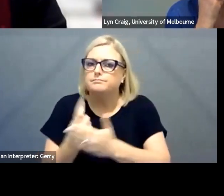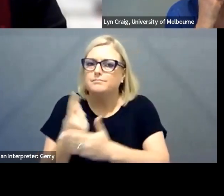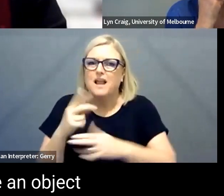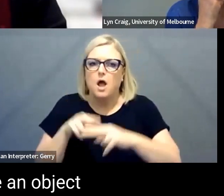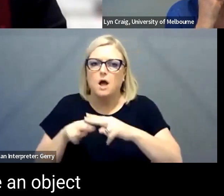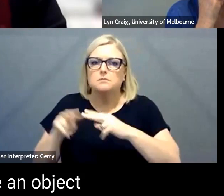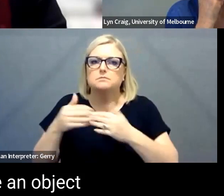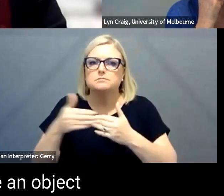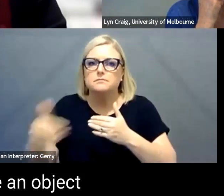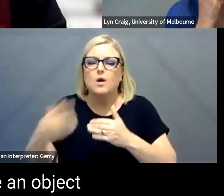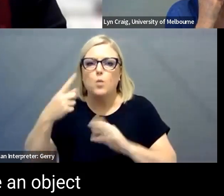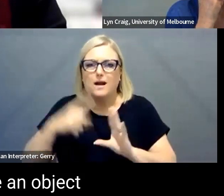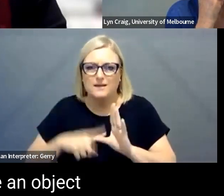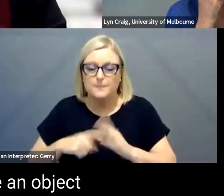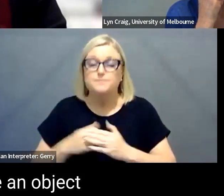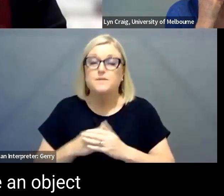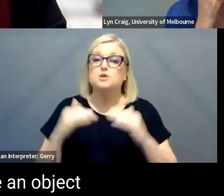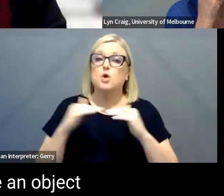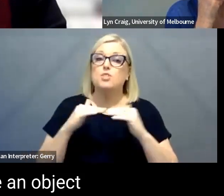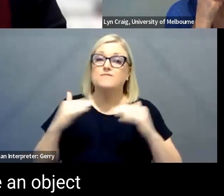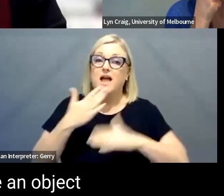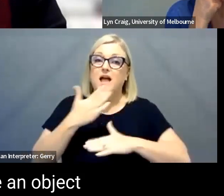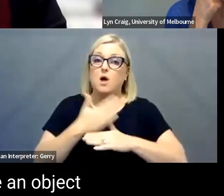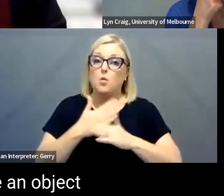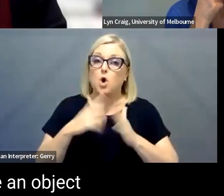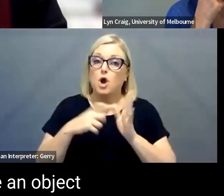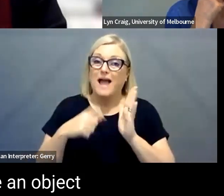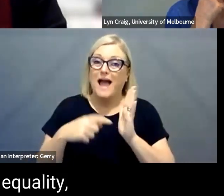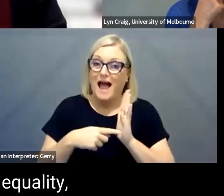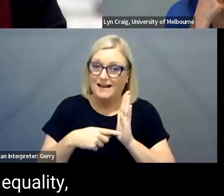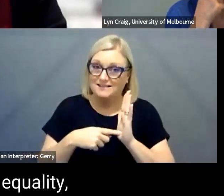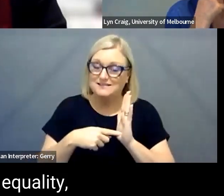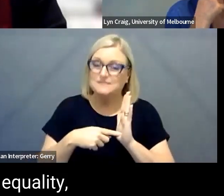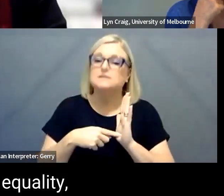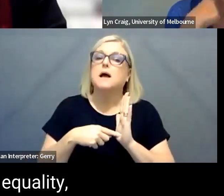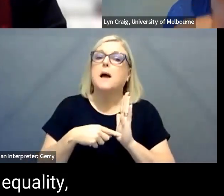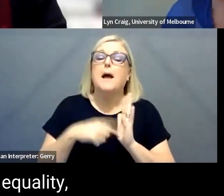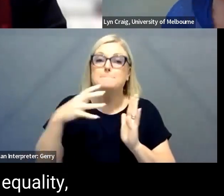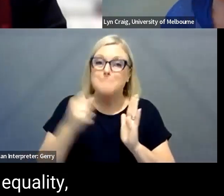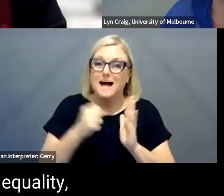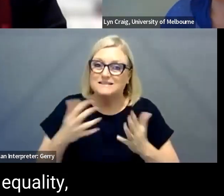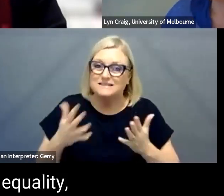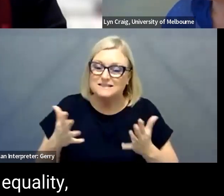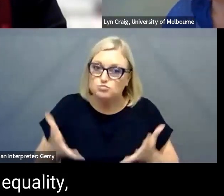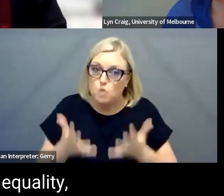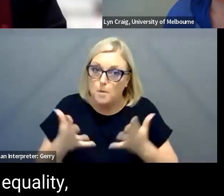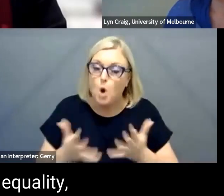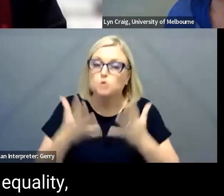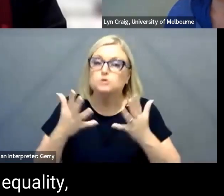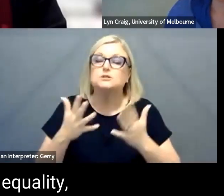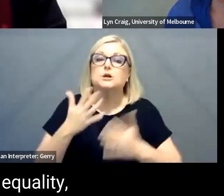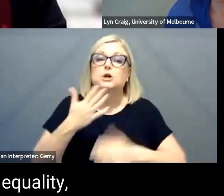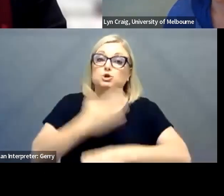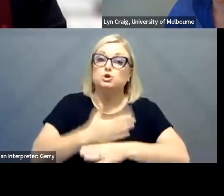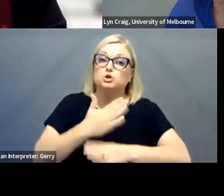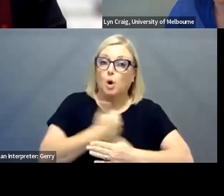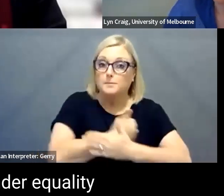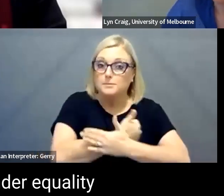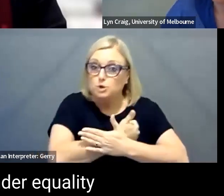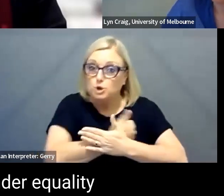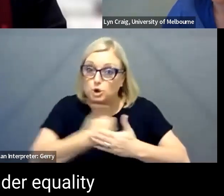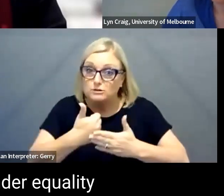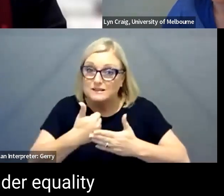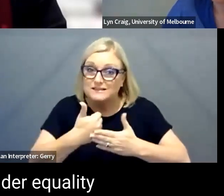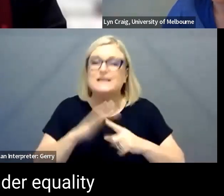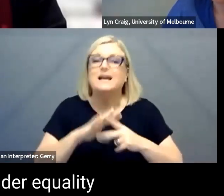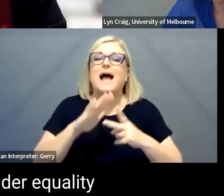Work Act now will have an object to promote job security and gender equality, which wasn't there before.